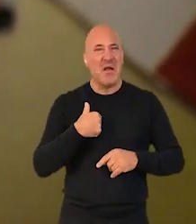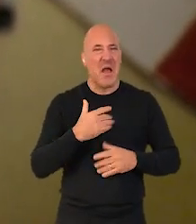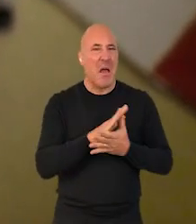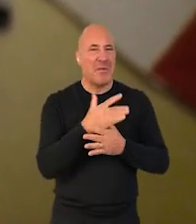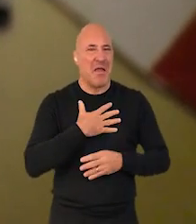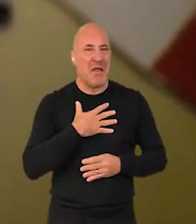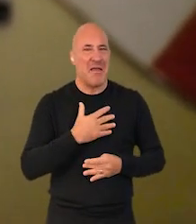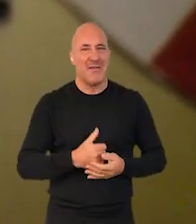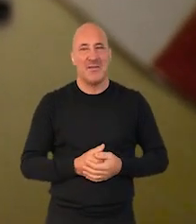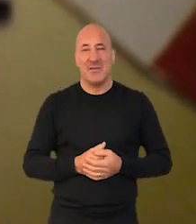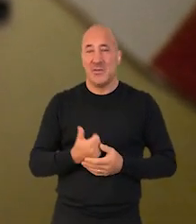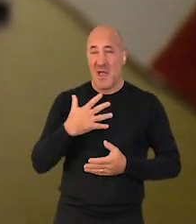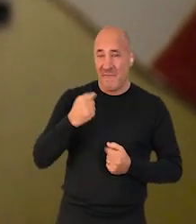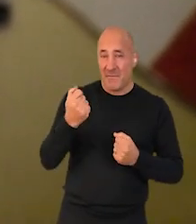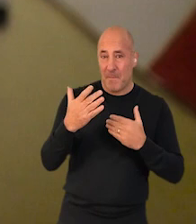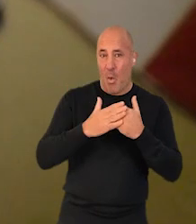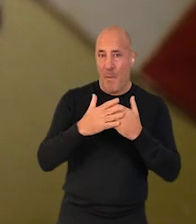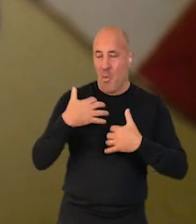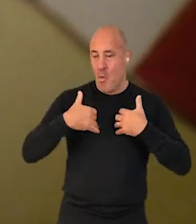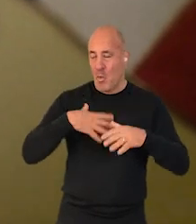it. Do you feel like you've got more